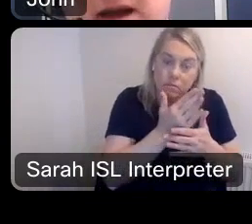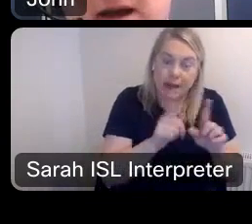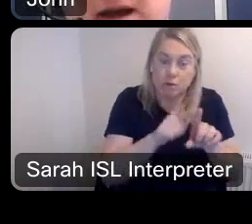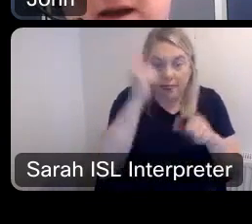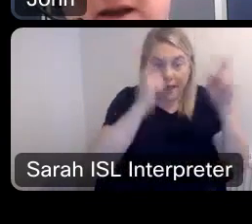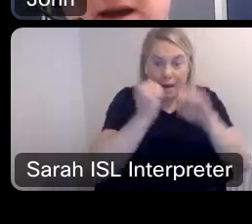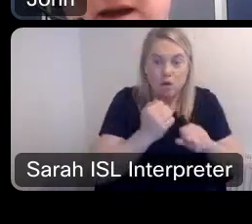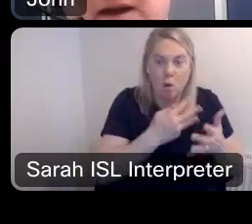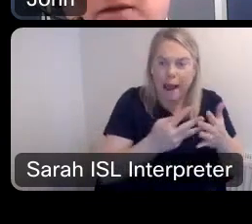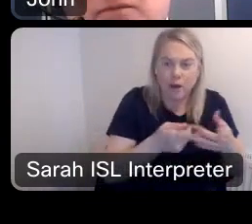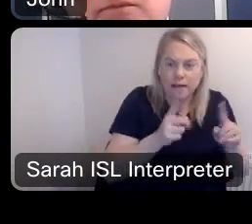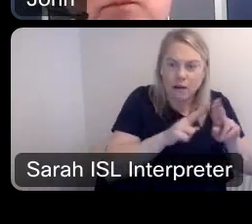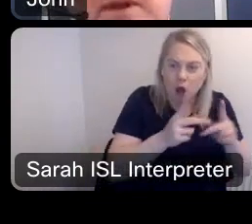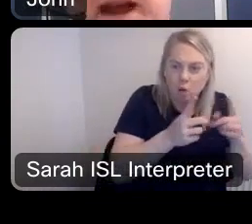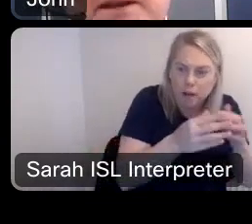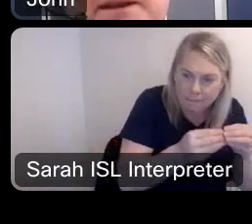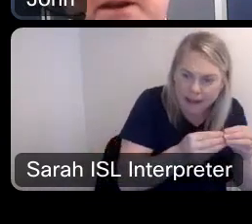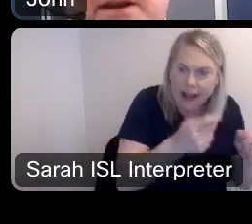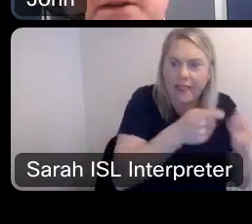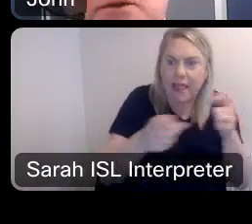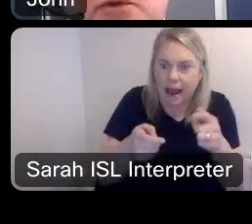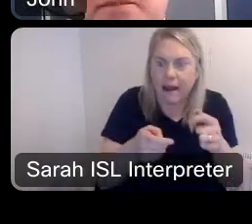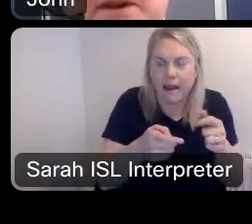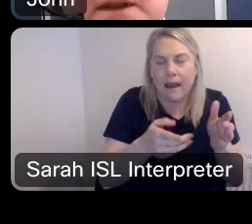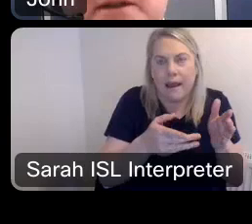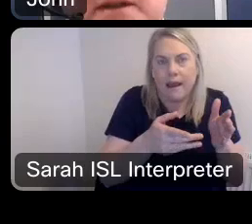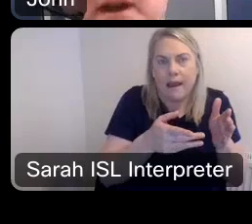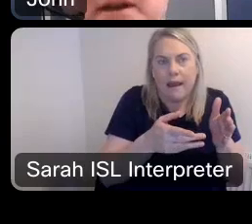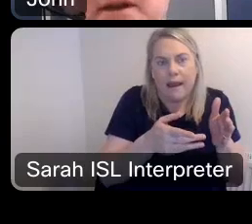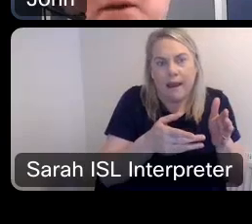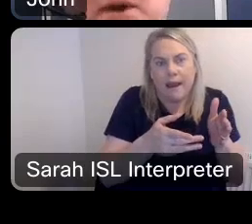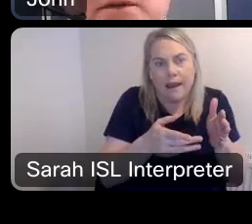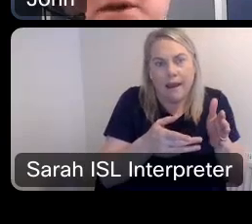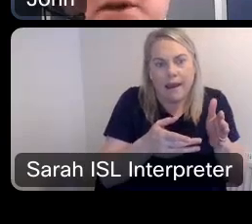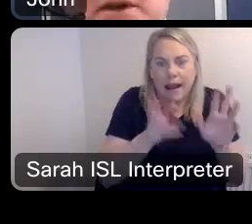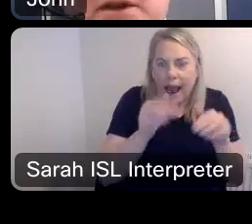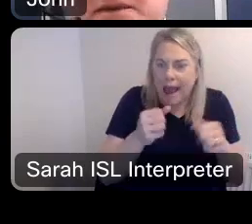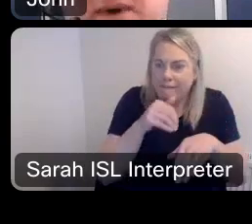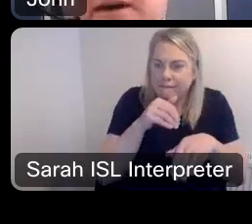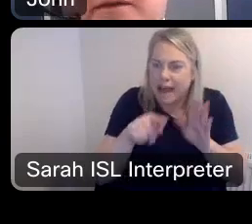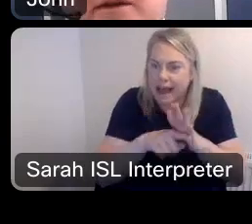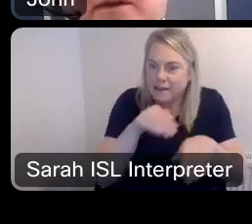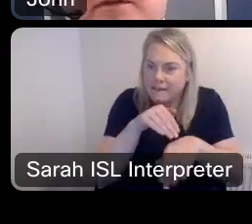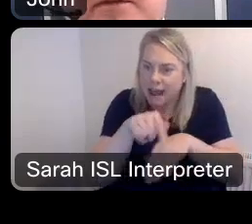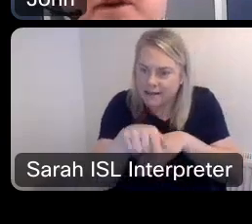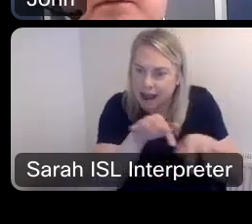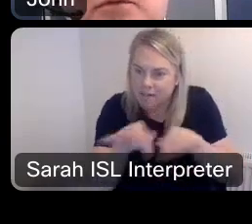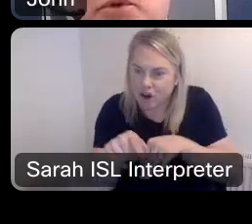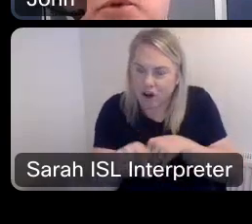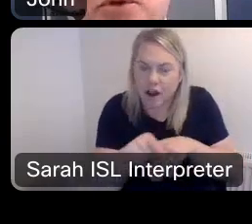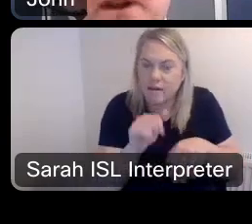and I think, while the act is there, I think, to improve patient safety, I think we also need just to be aware